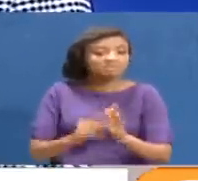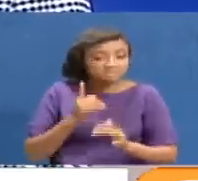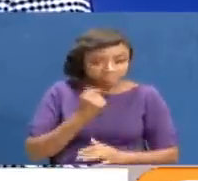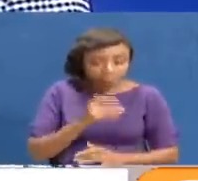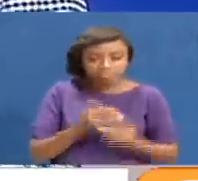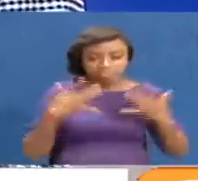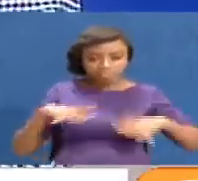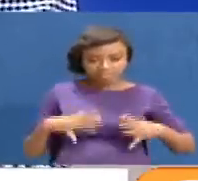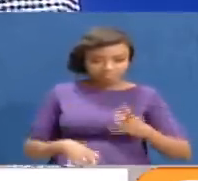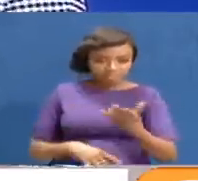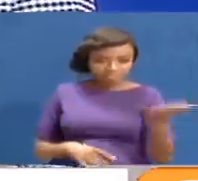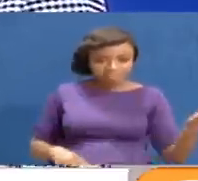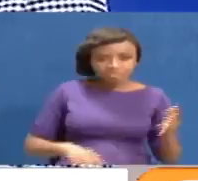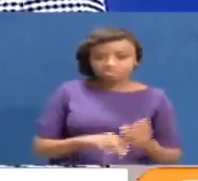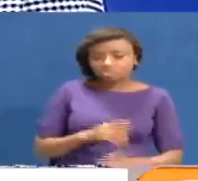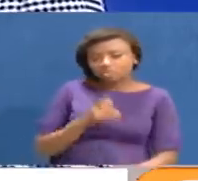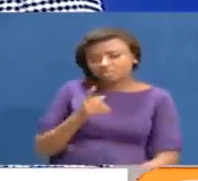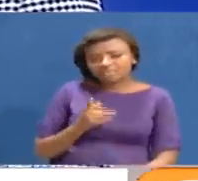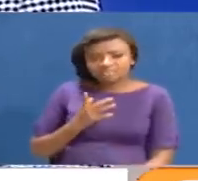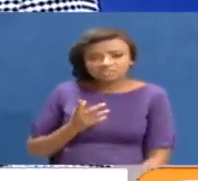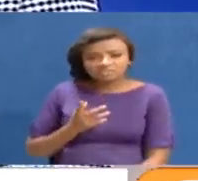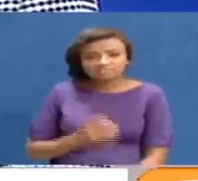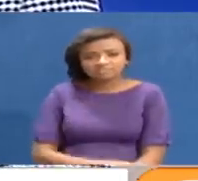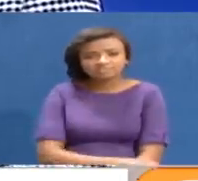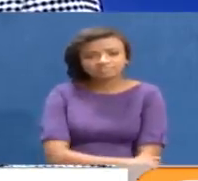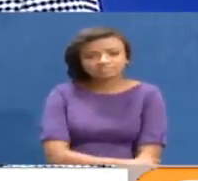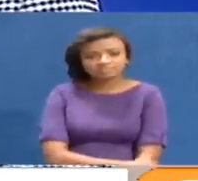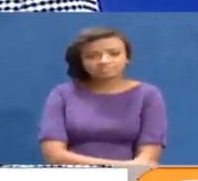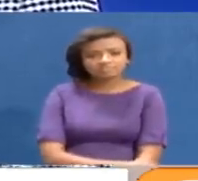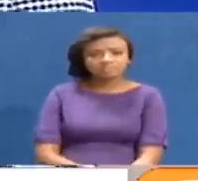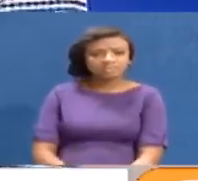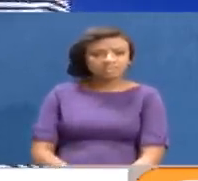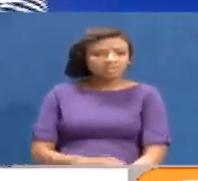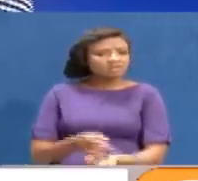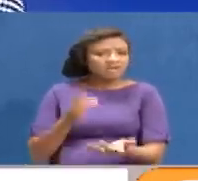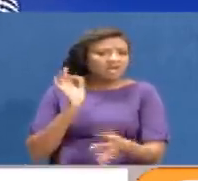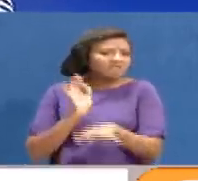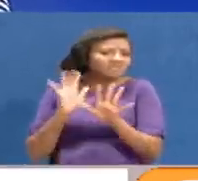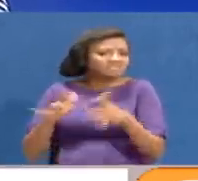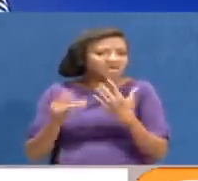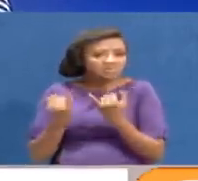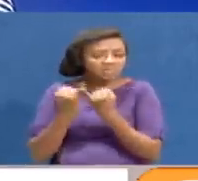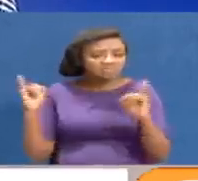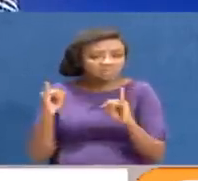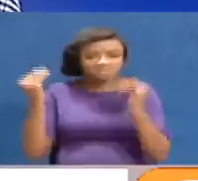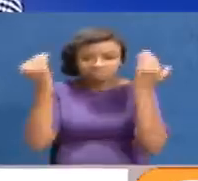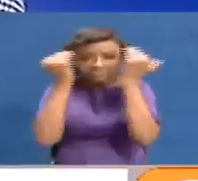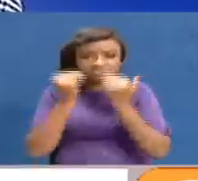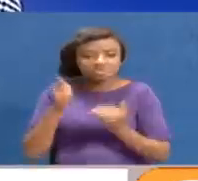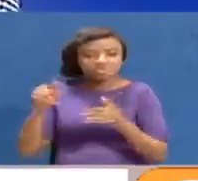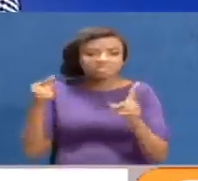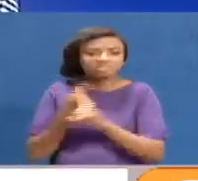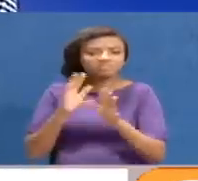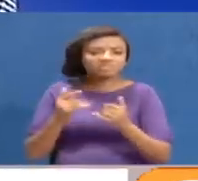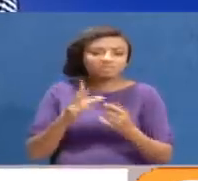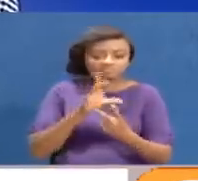people, right? Now, how does that erode the independence of the judiciary? Yeah. How different is that appointment or the